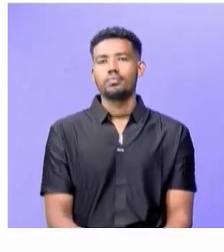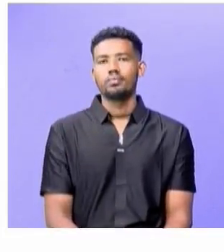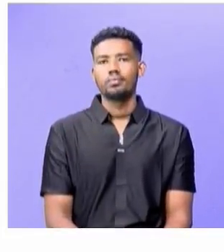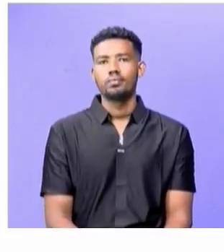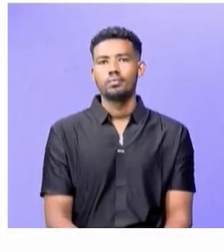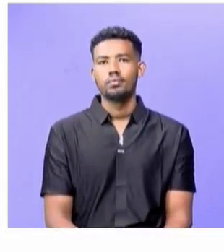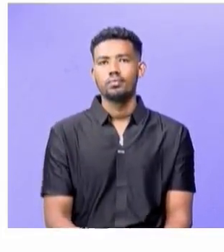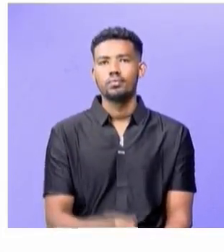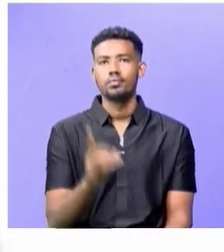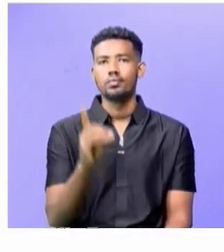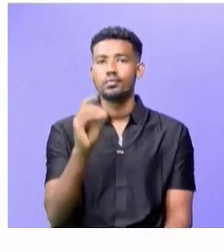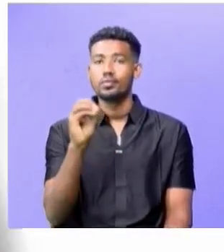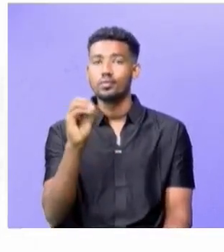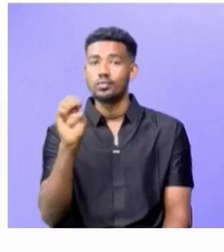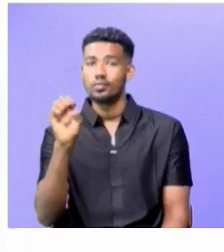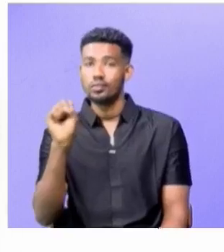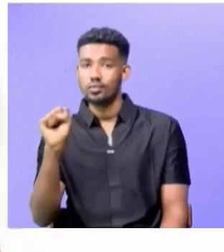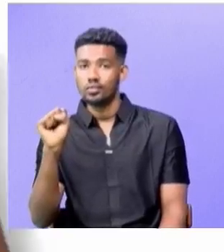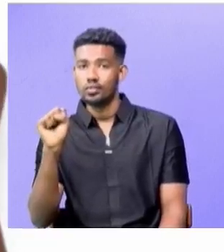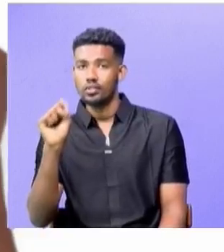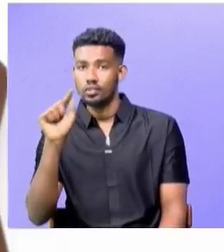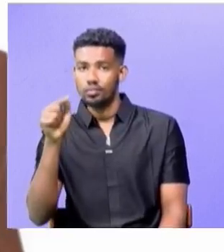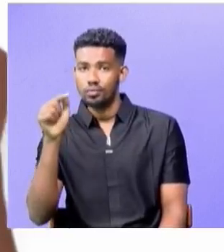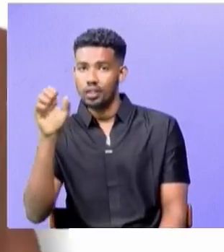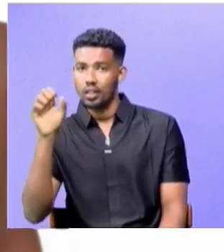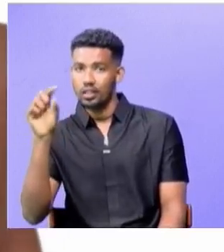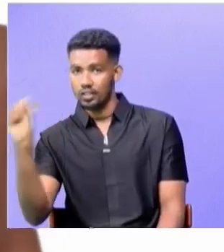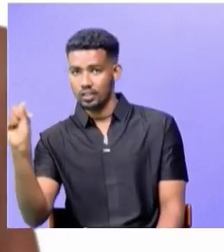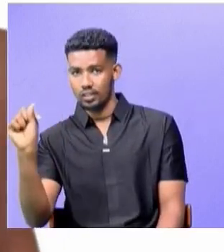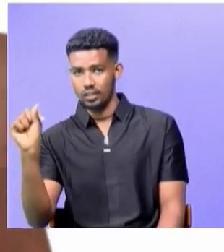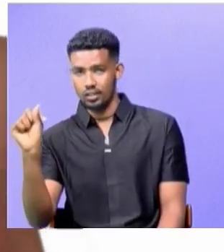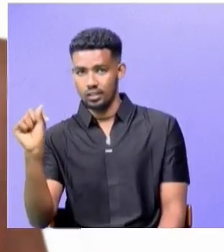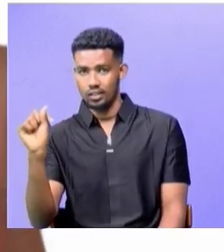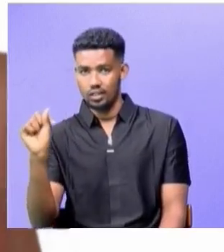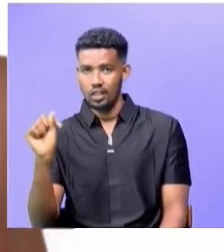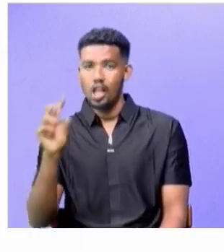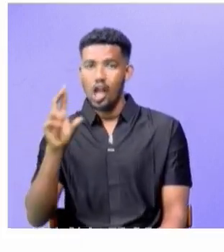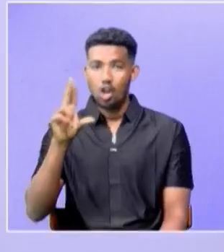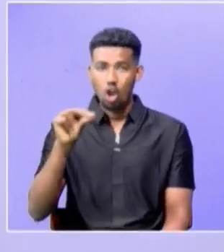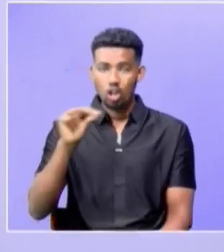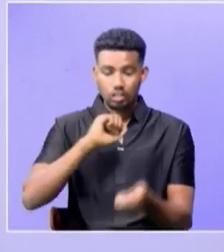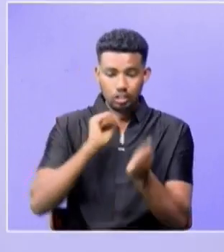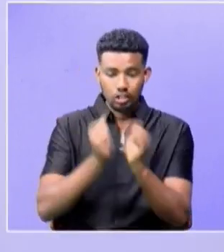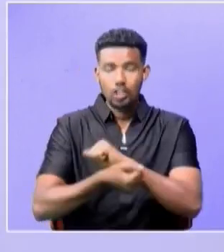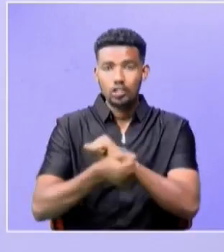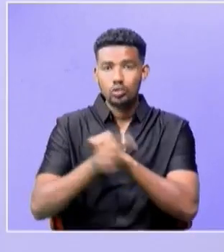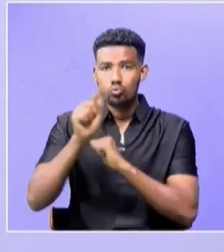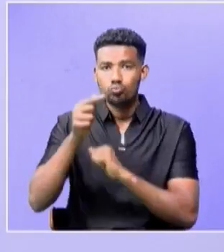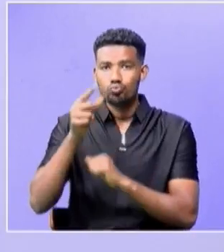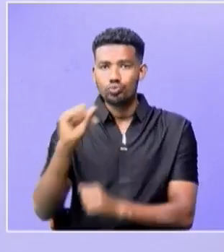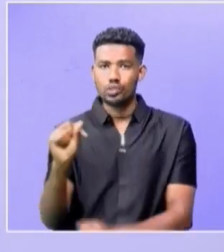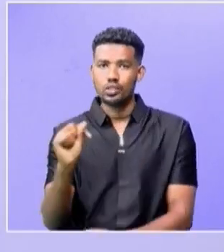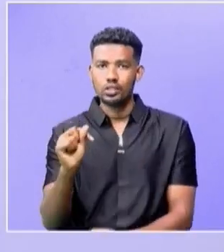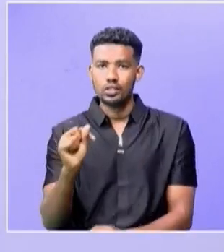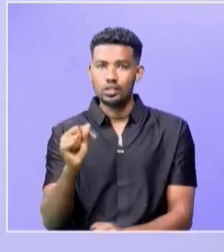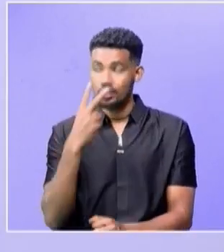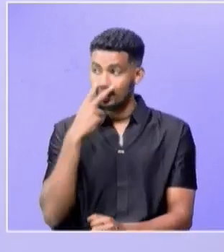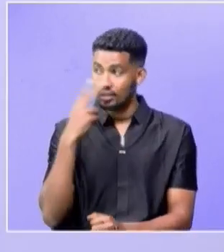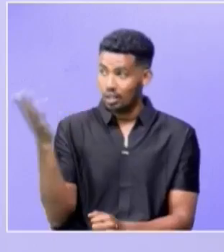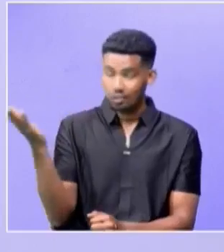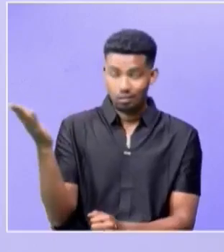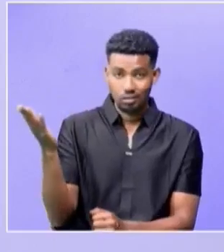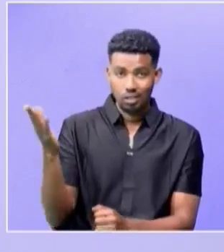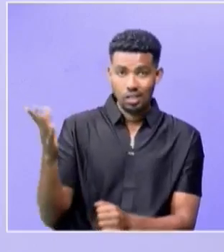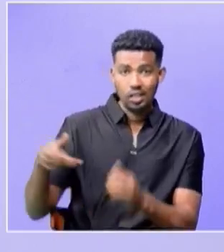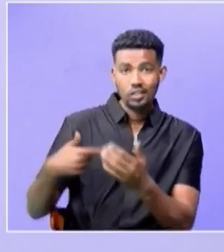Does. And apostrophe T. Doesn't. Look at students.